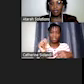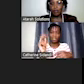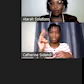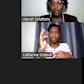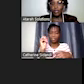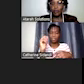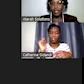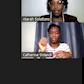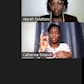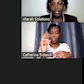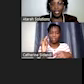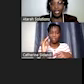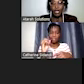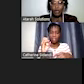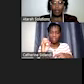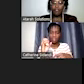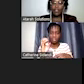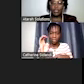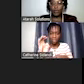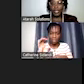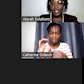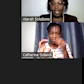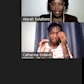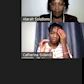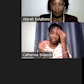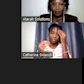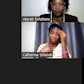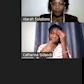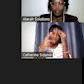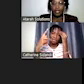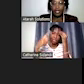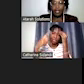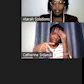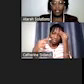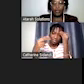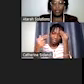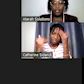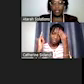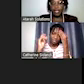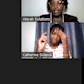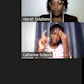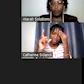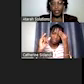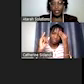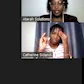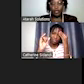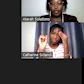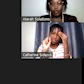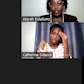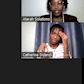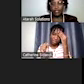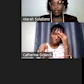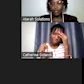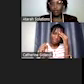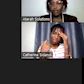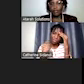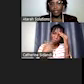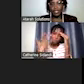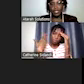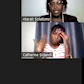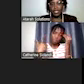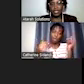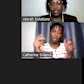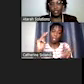Strategist at Blue Concept Africa. We have Phyllis Wakiaga. Phyllis Wakiaga is the former CEO of Kenya Association